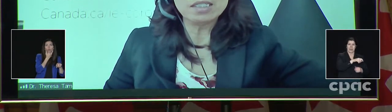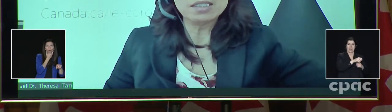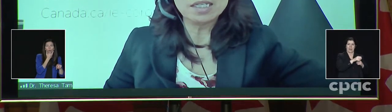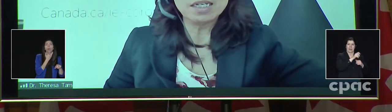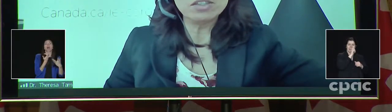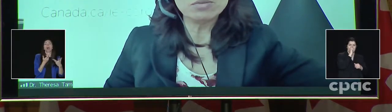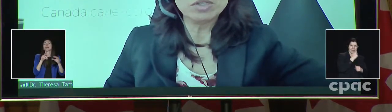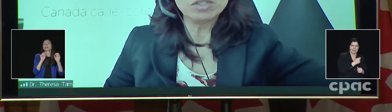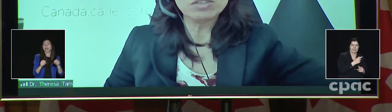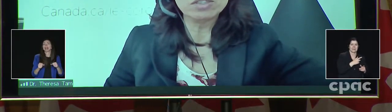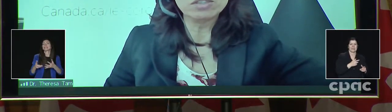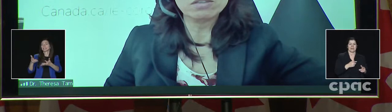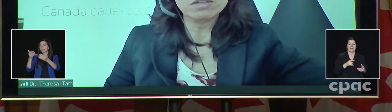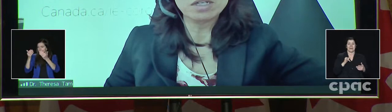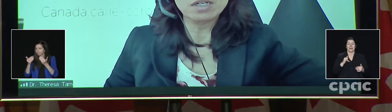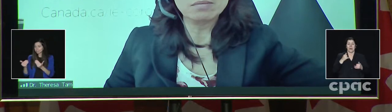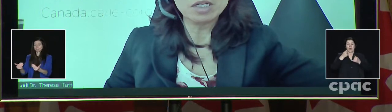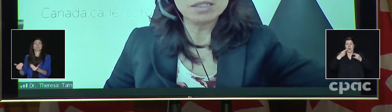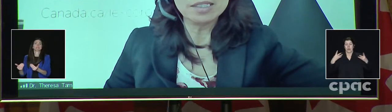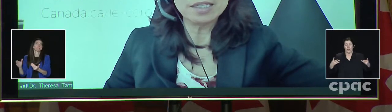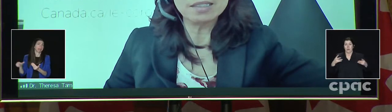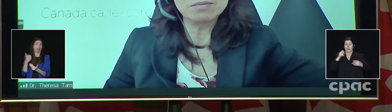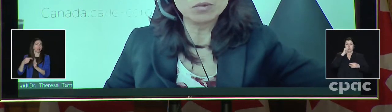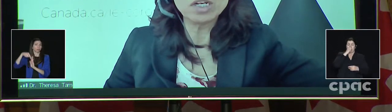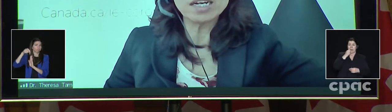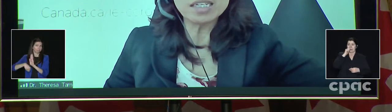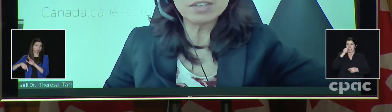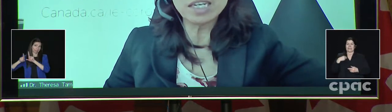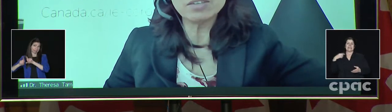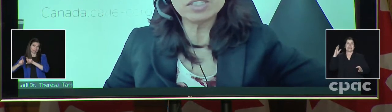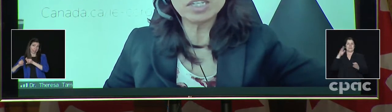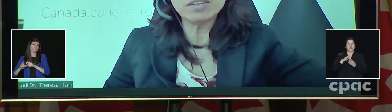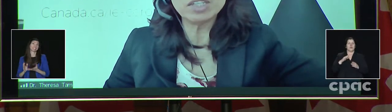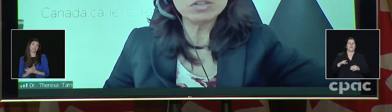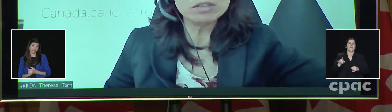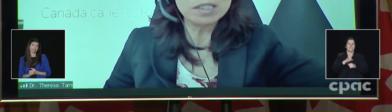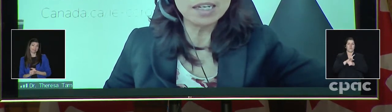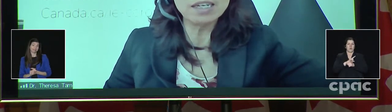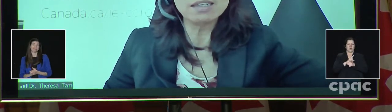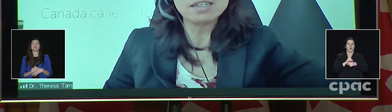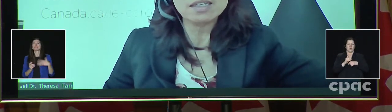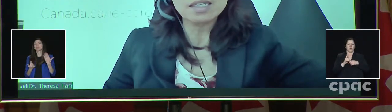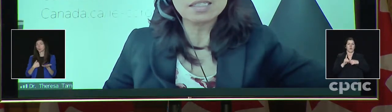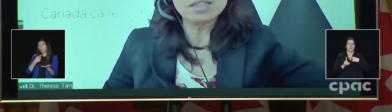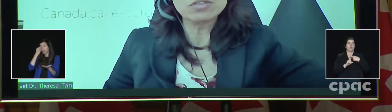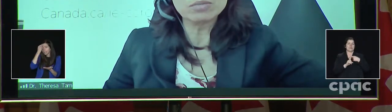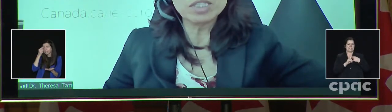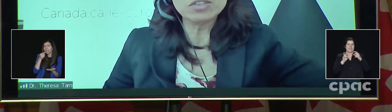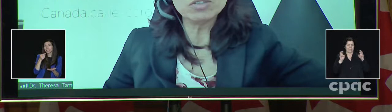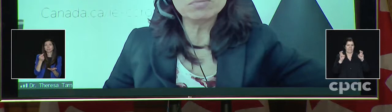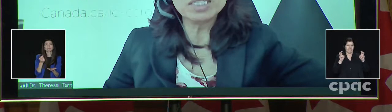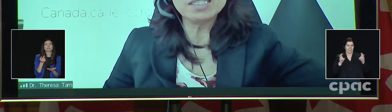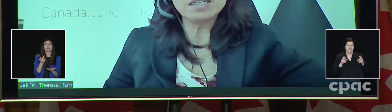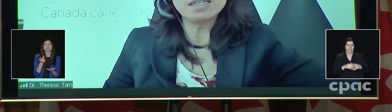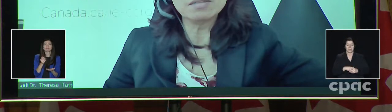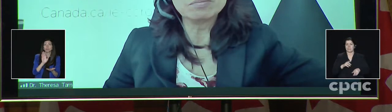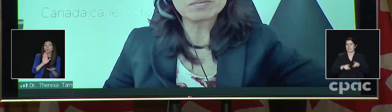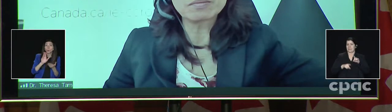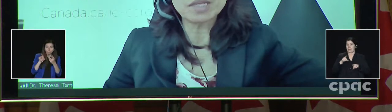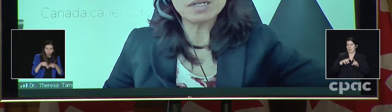take into account your personal context and what kind of gathering you're having, who's there, etc. But it shouldn't